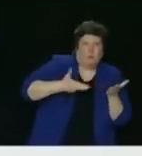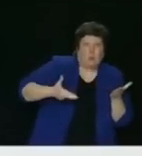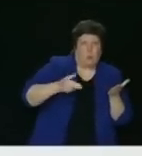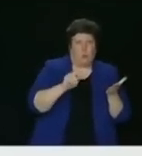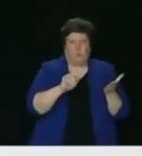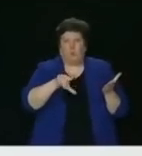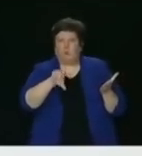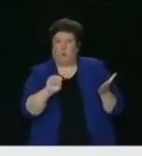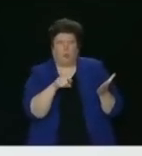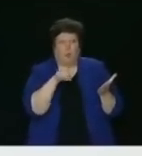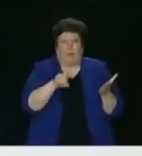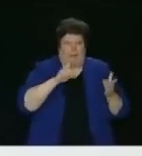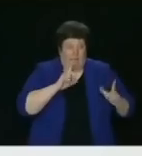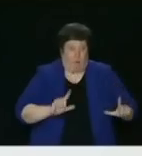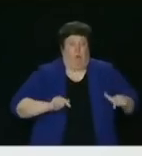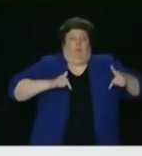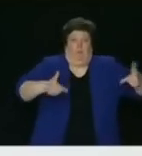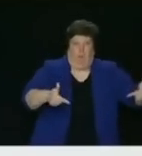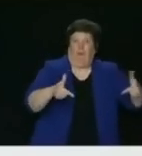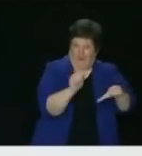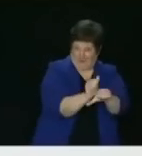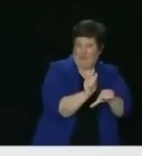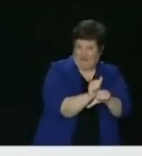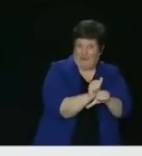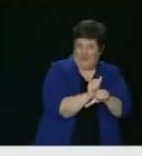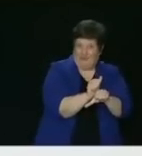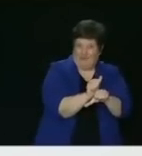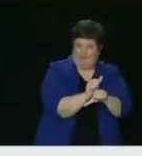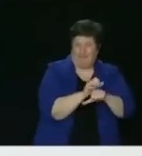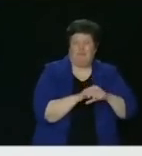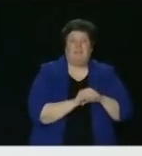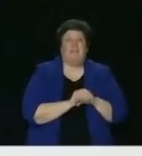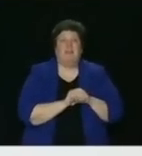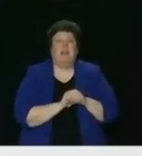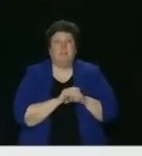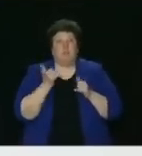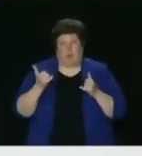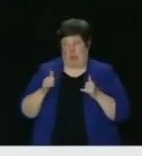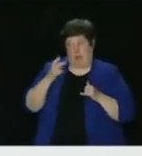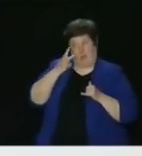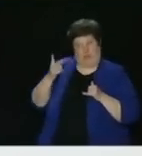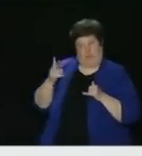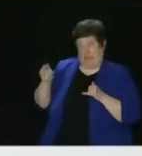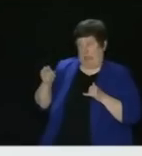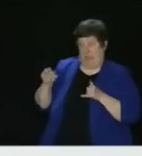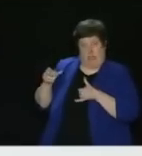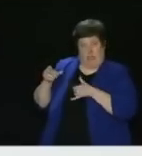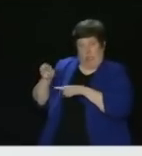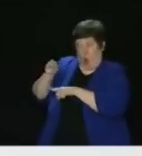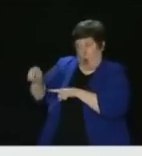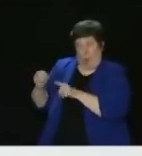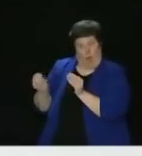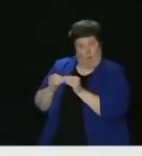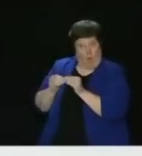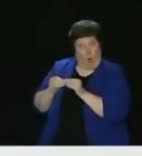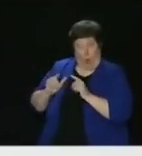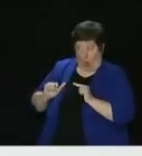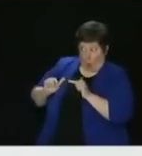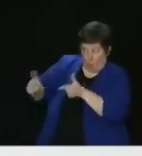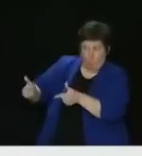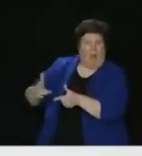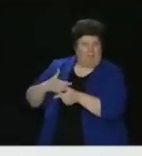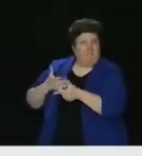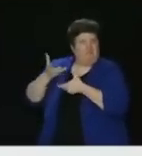support. And as that support grows in the city of Ottawa, I have confidence that they'll be able to restore